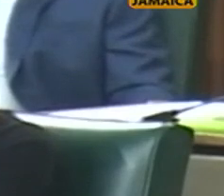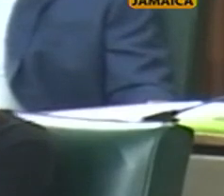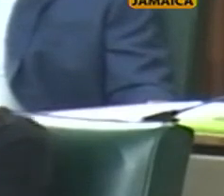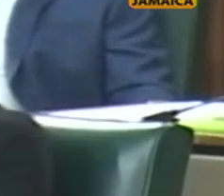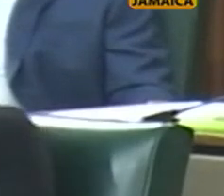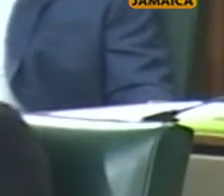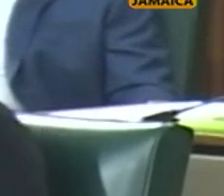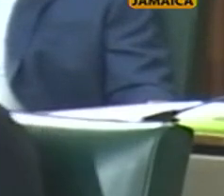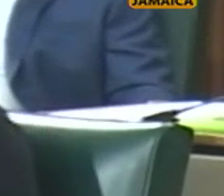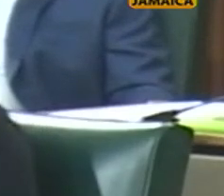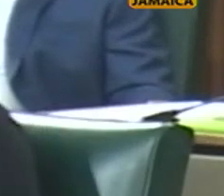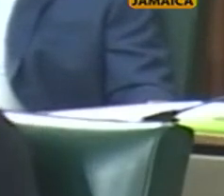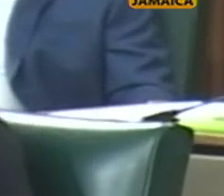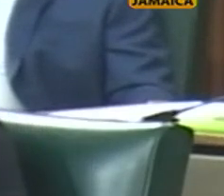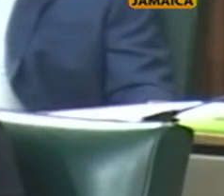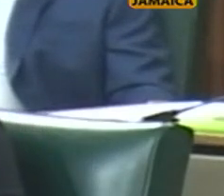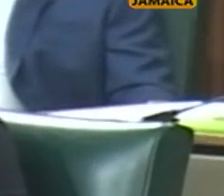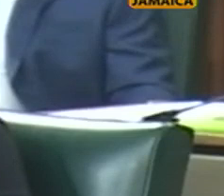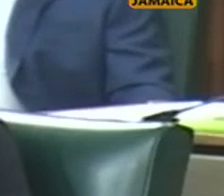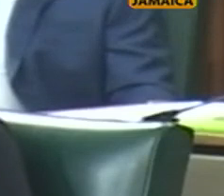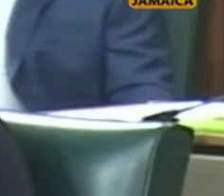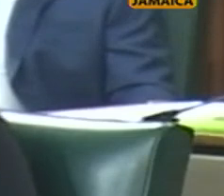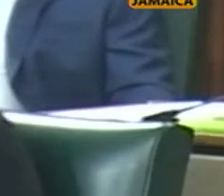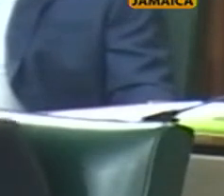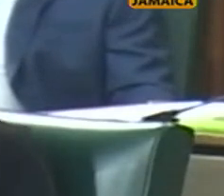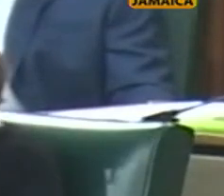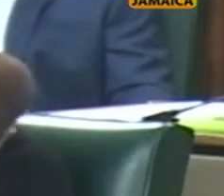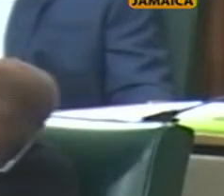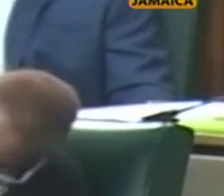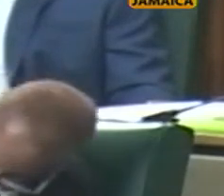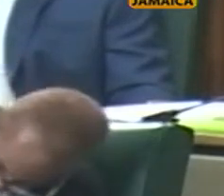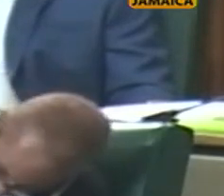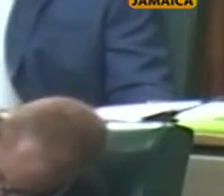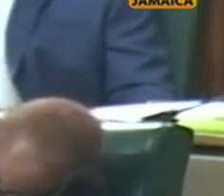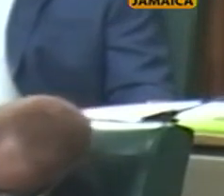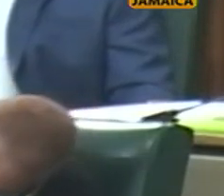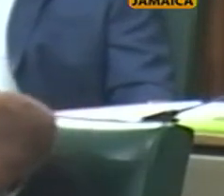Zone, extension of period number 6 order 2019 is hereby affirmed.